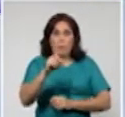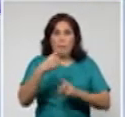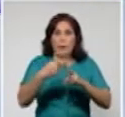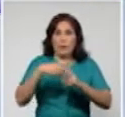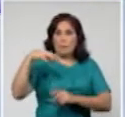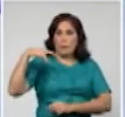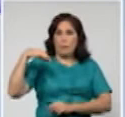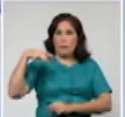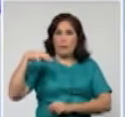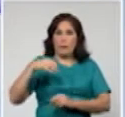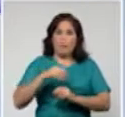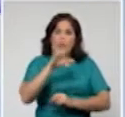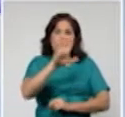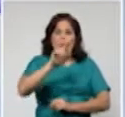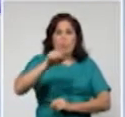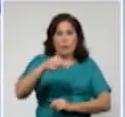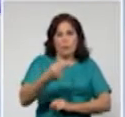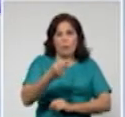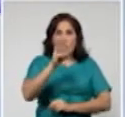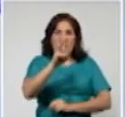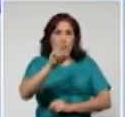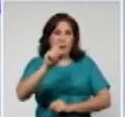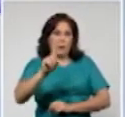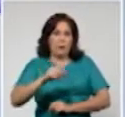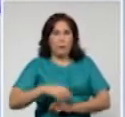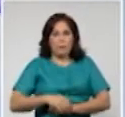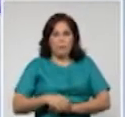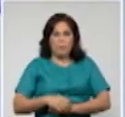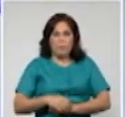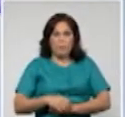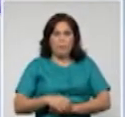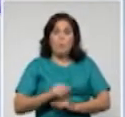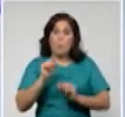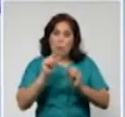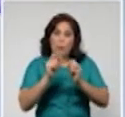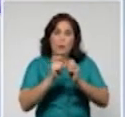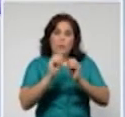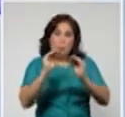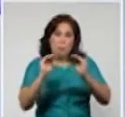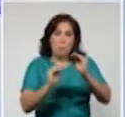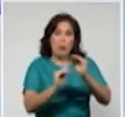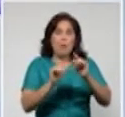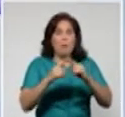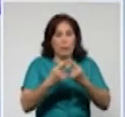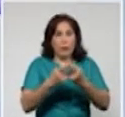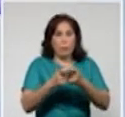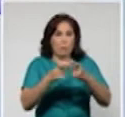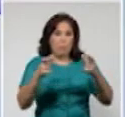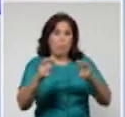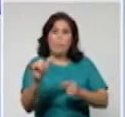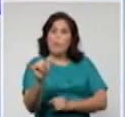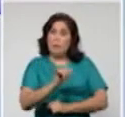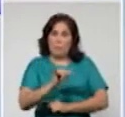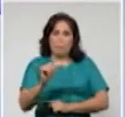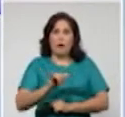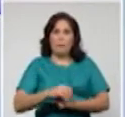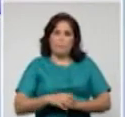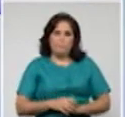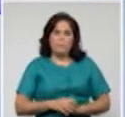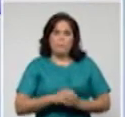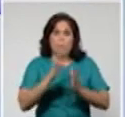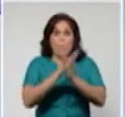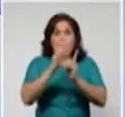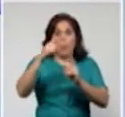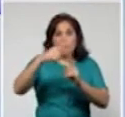per 100,000 inhabitants over the last 15 days. standing at